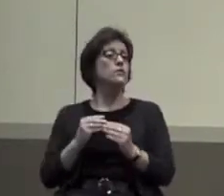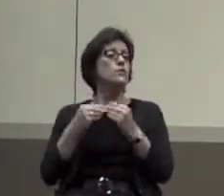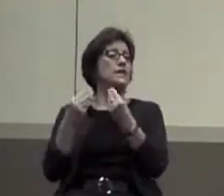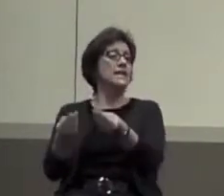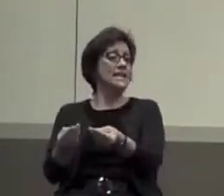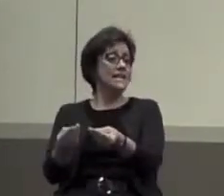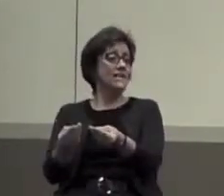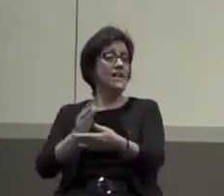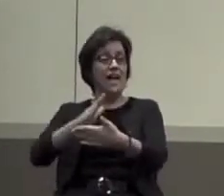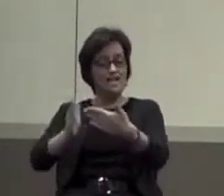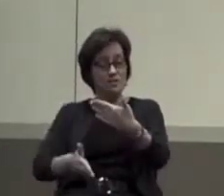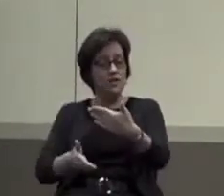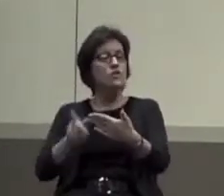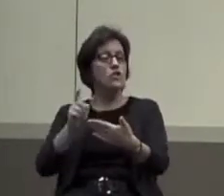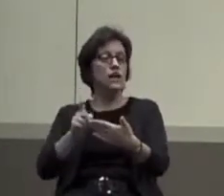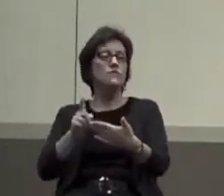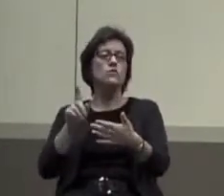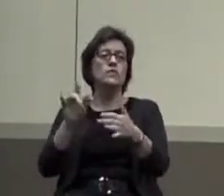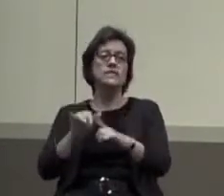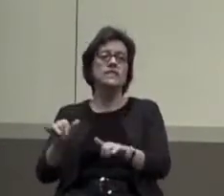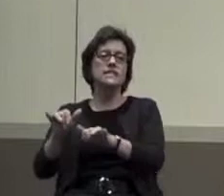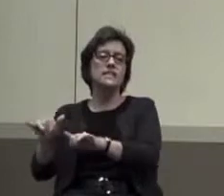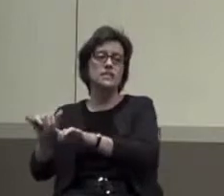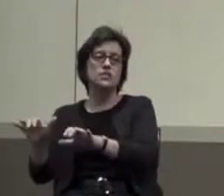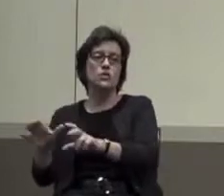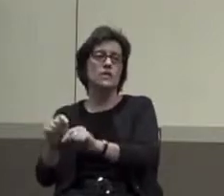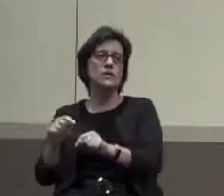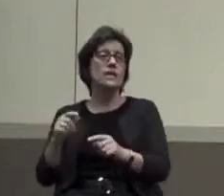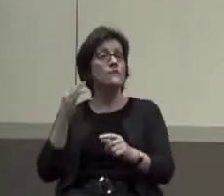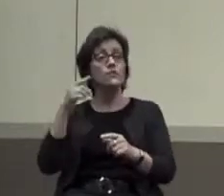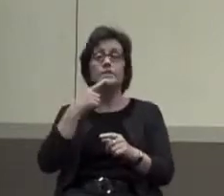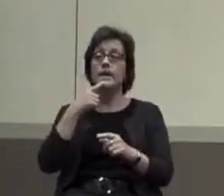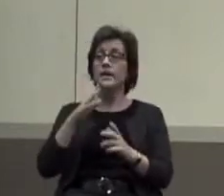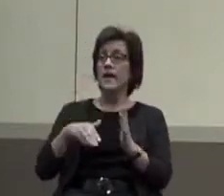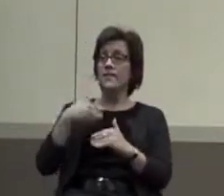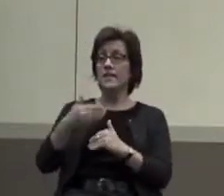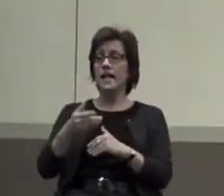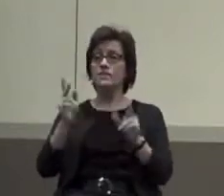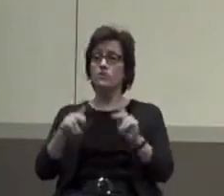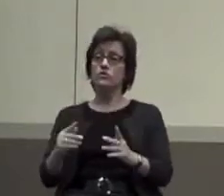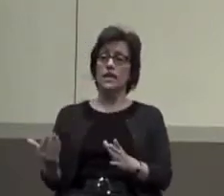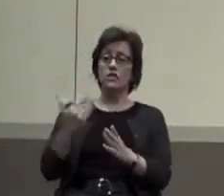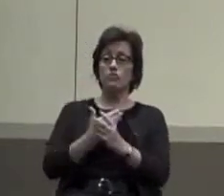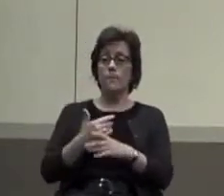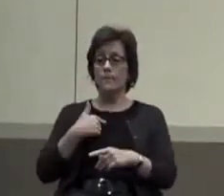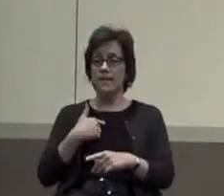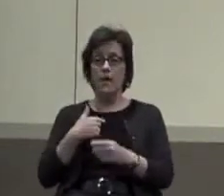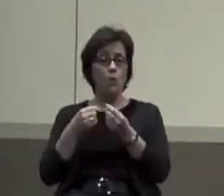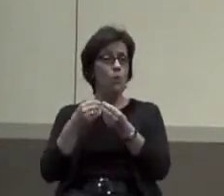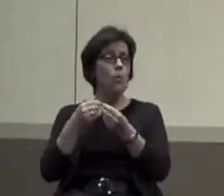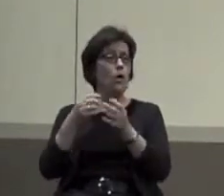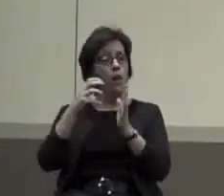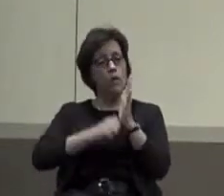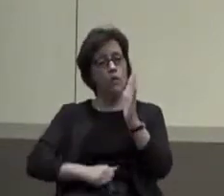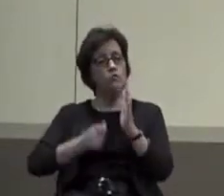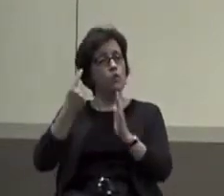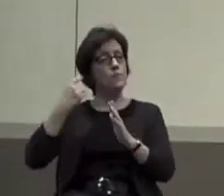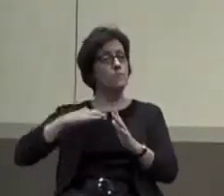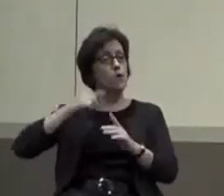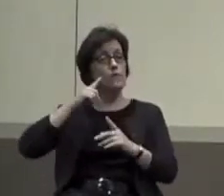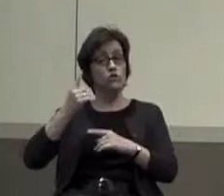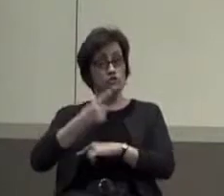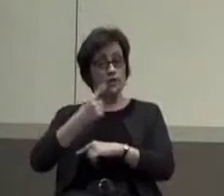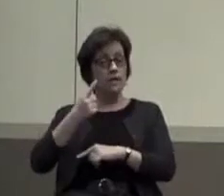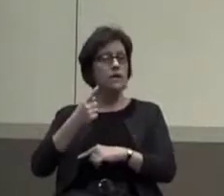if you say the next person who interrupts me is going to lose a point for today, then you have to do it